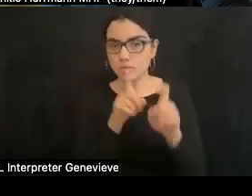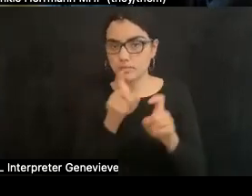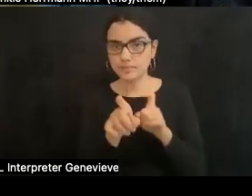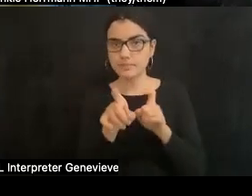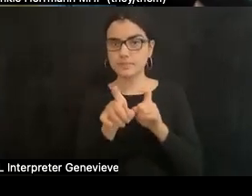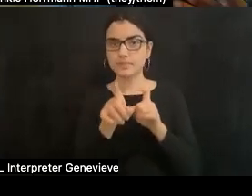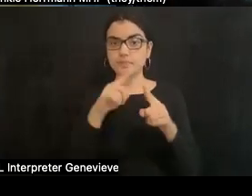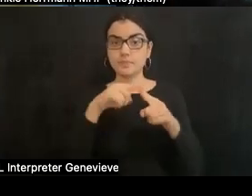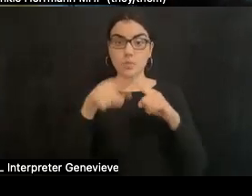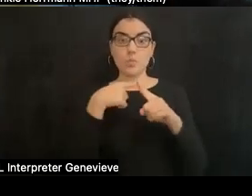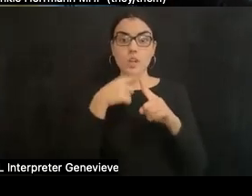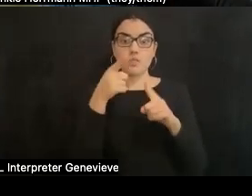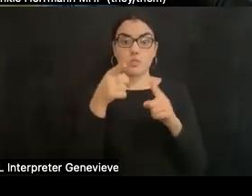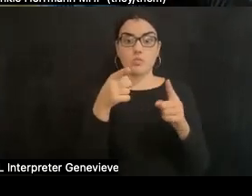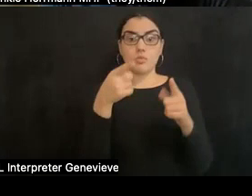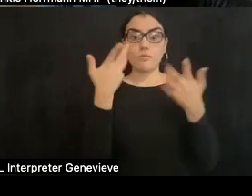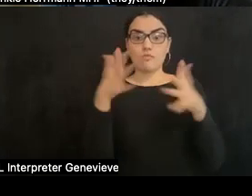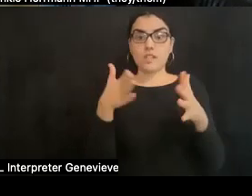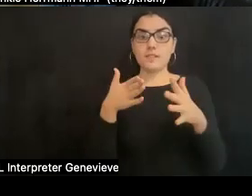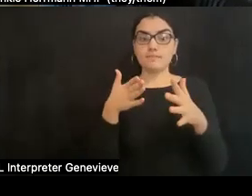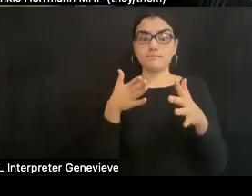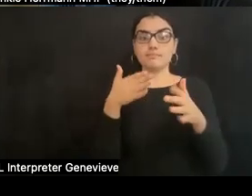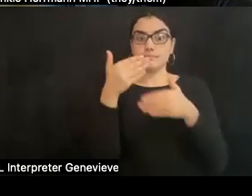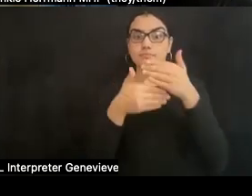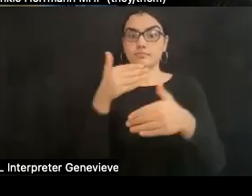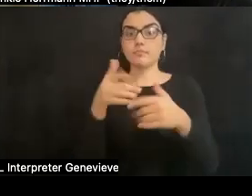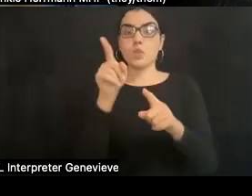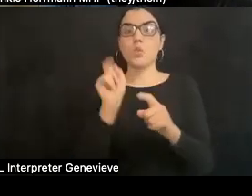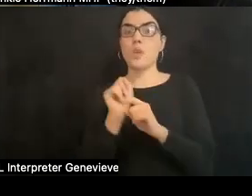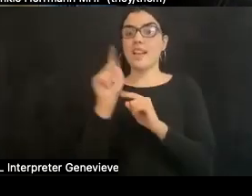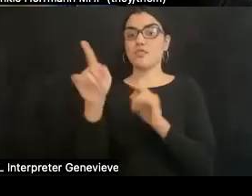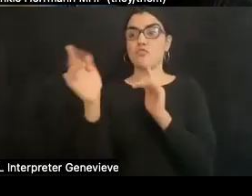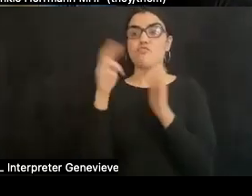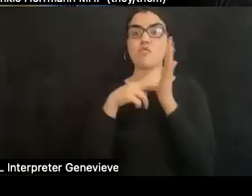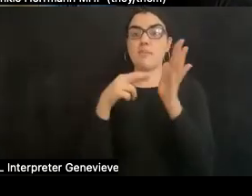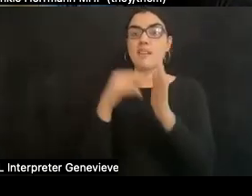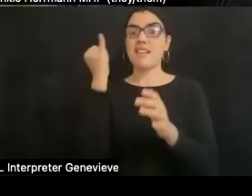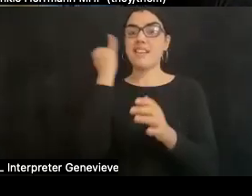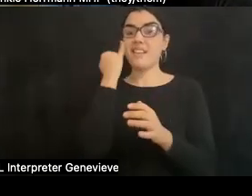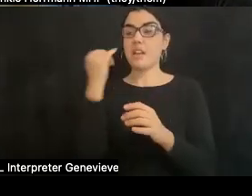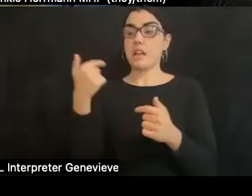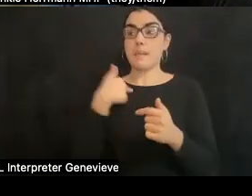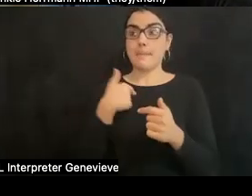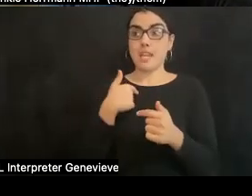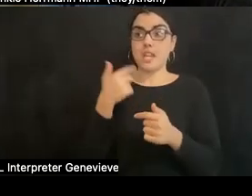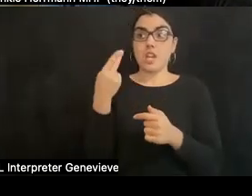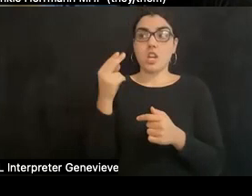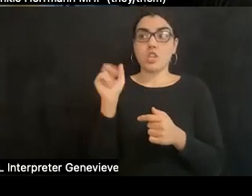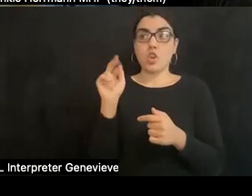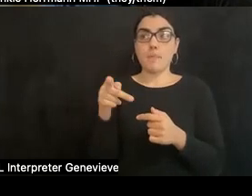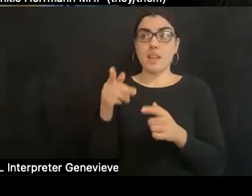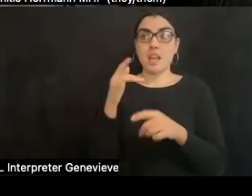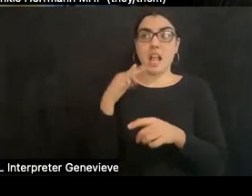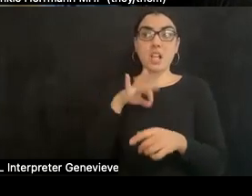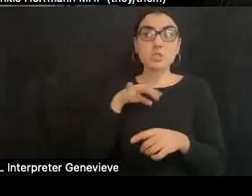When you get through kind of like that piece of things, you want to ask the representative if you are HARP eligible. Another way to say that